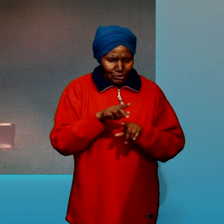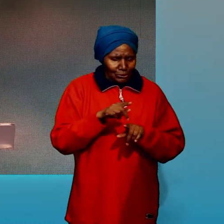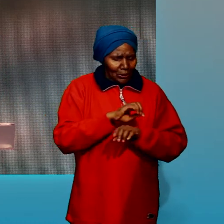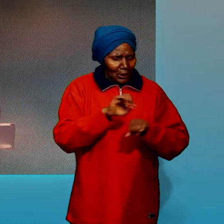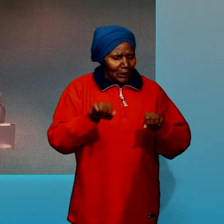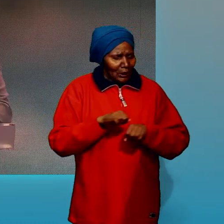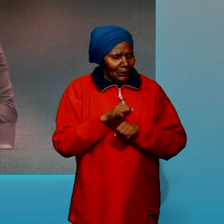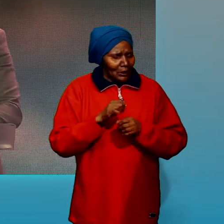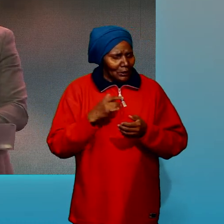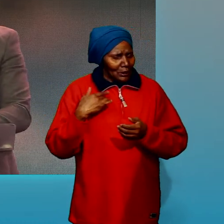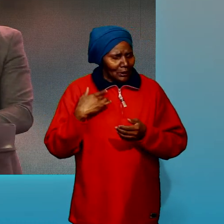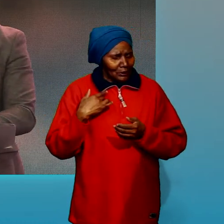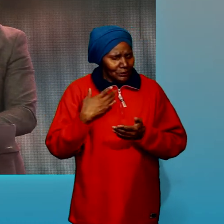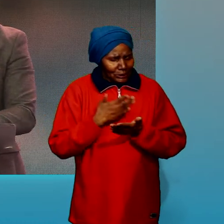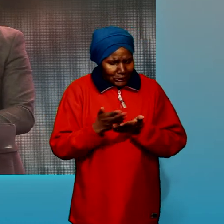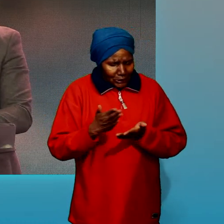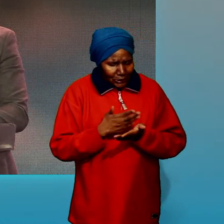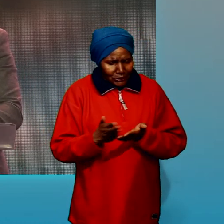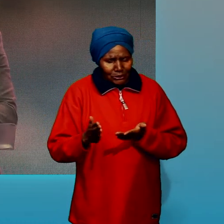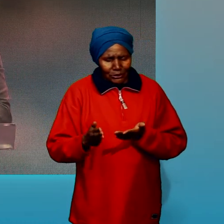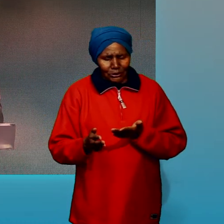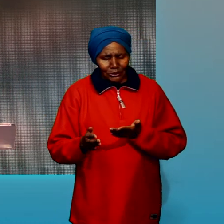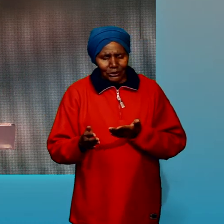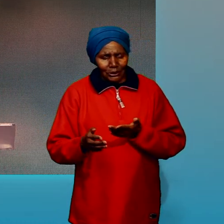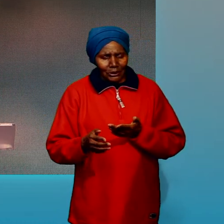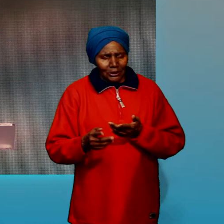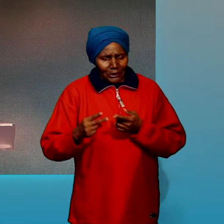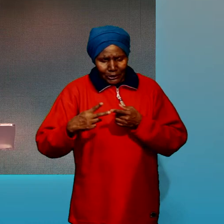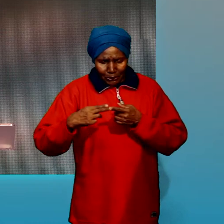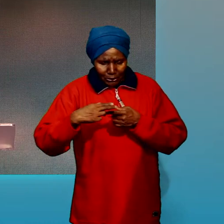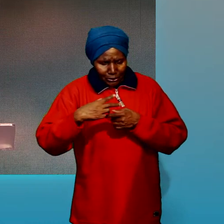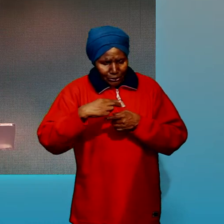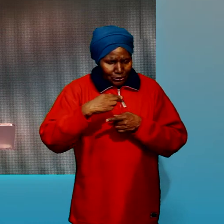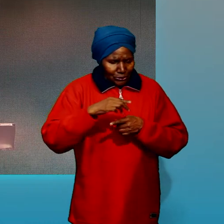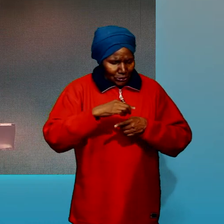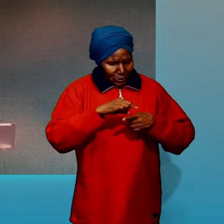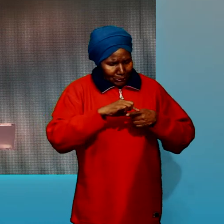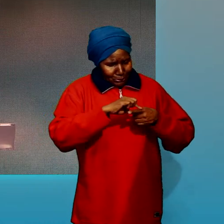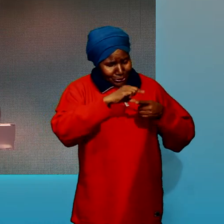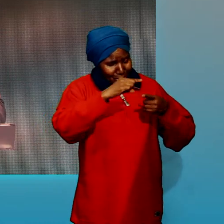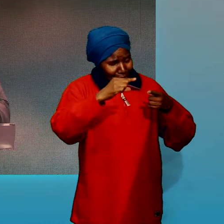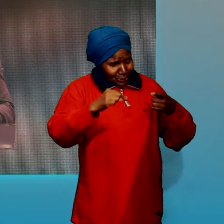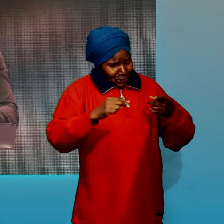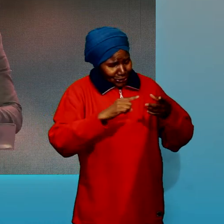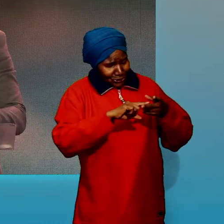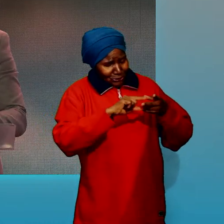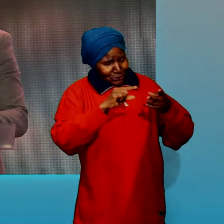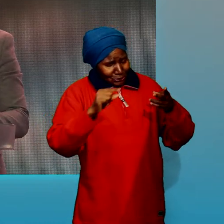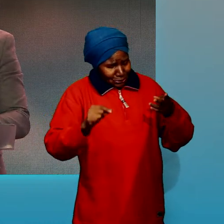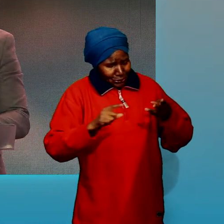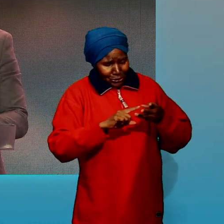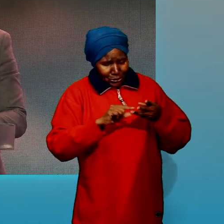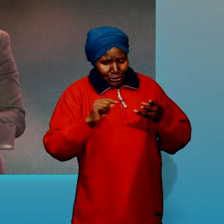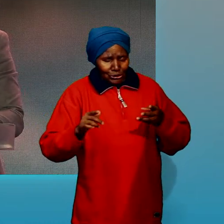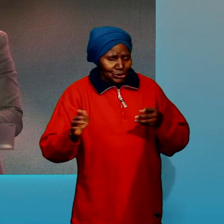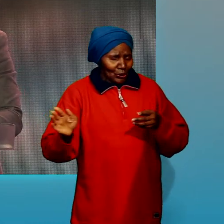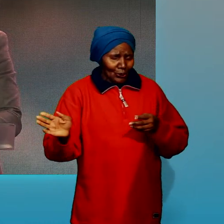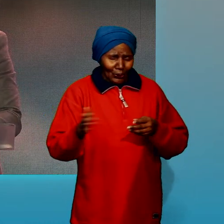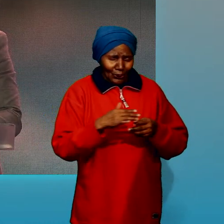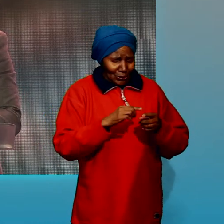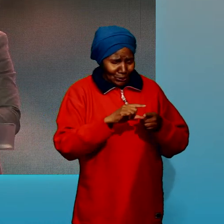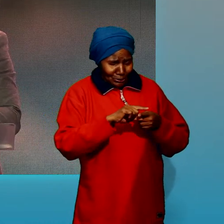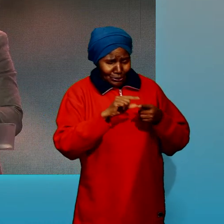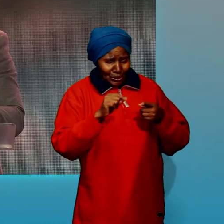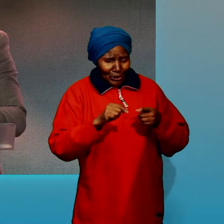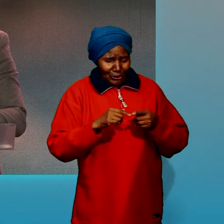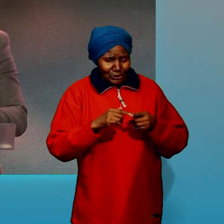or he prunes the branches that bear fruit. Every branch bearing fruit, he prunes so